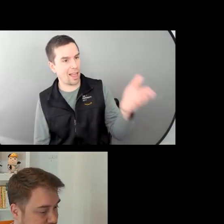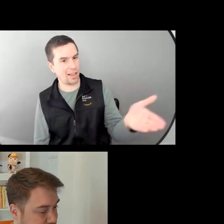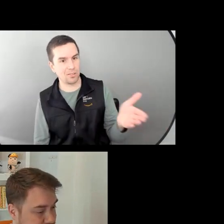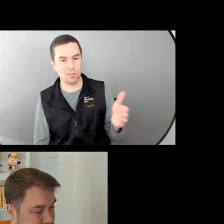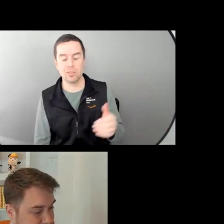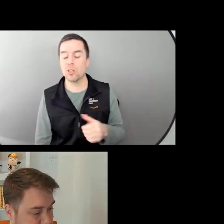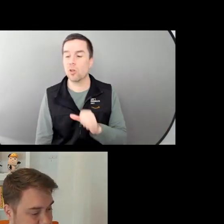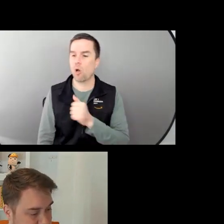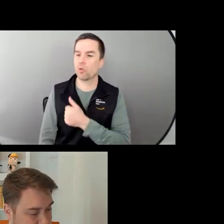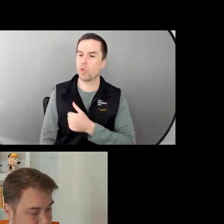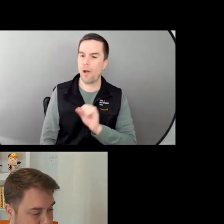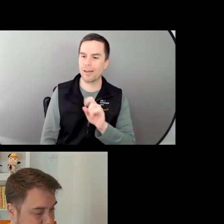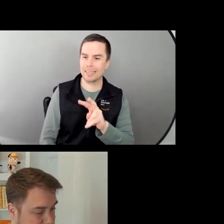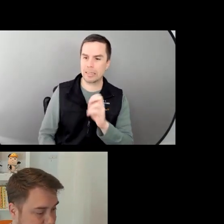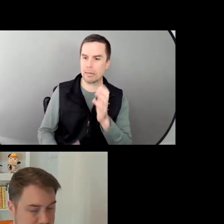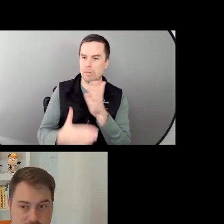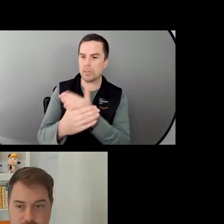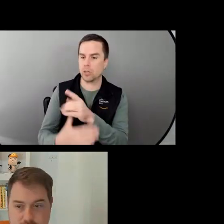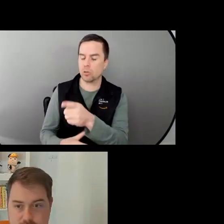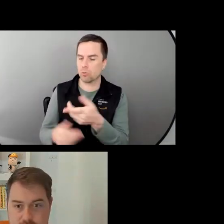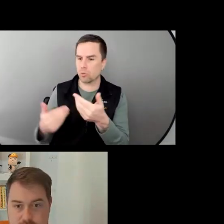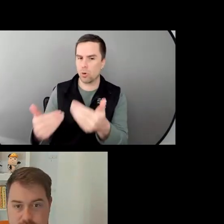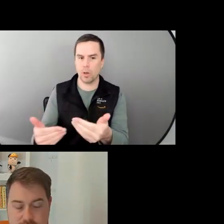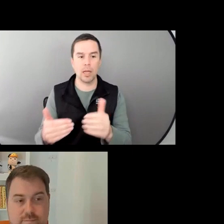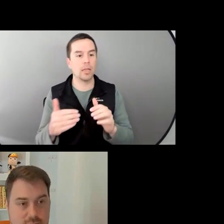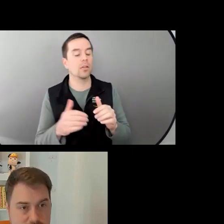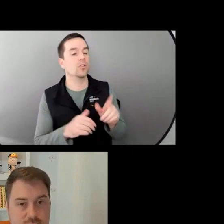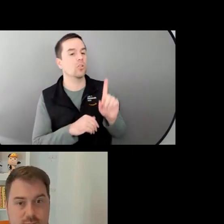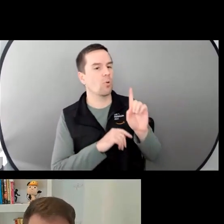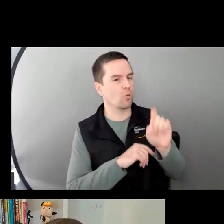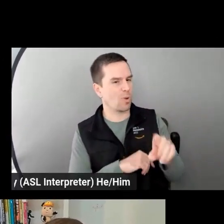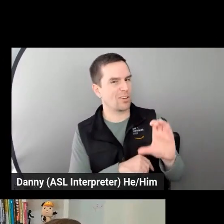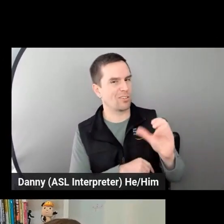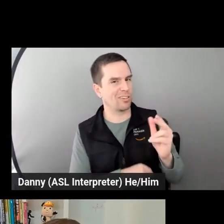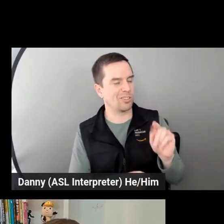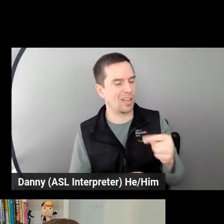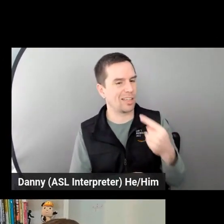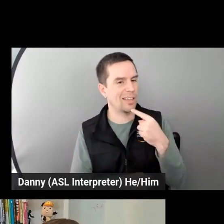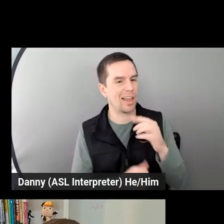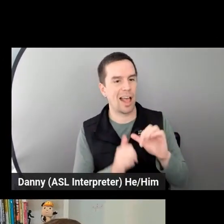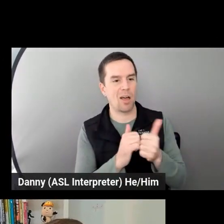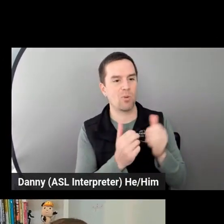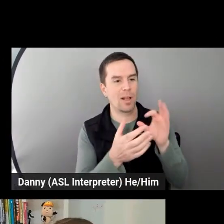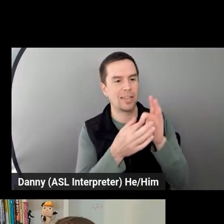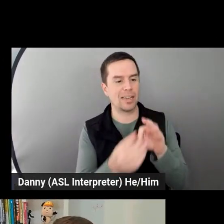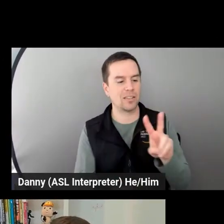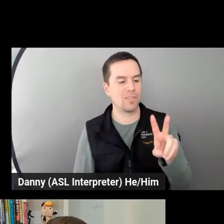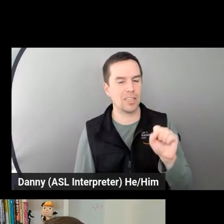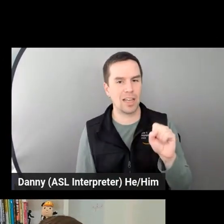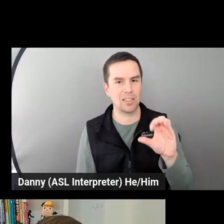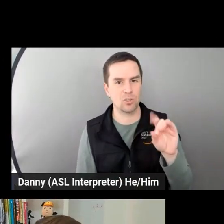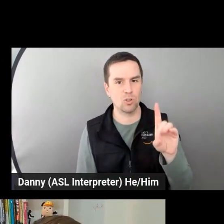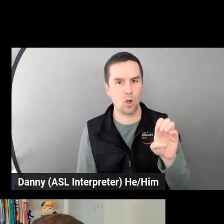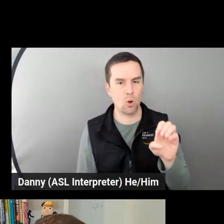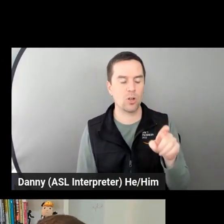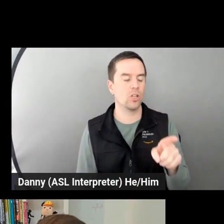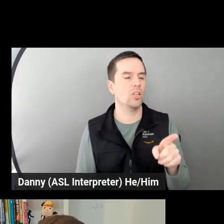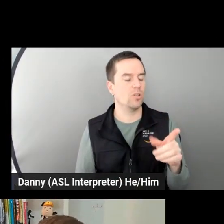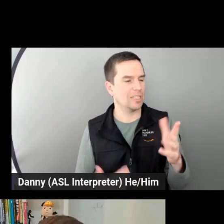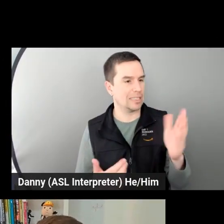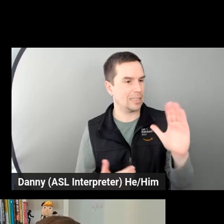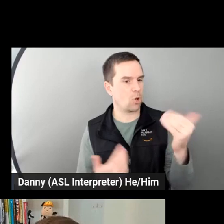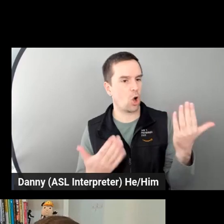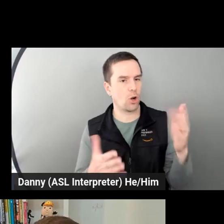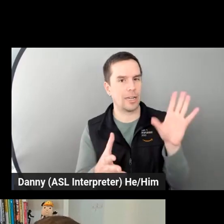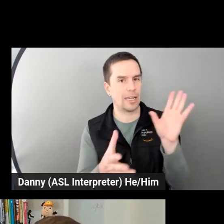here. So how do I connect this to VS Code? Because I think you kind of jumped straight in. It was already connected. Is that a simple process? Yeah, let me just